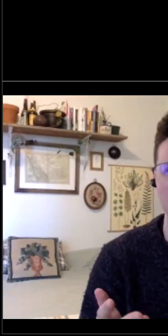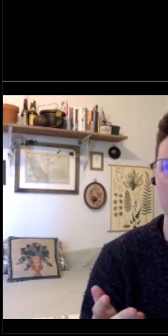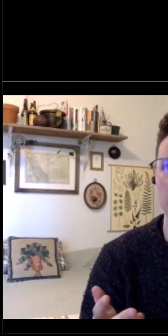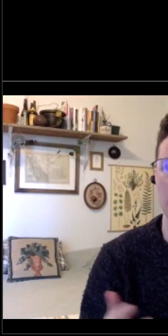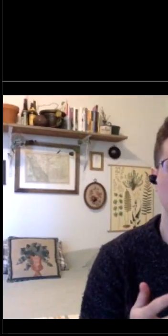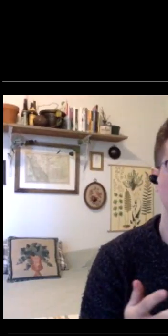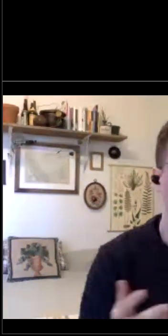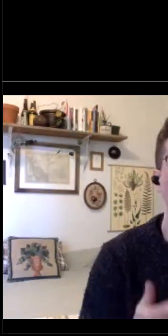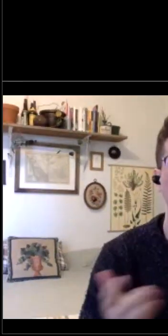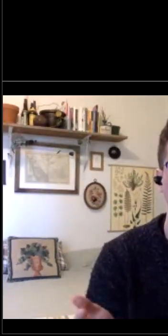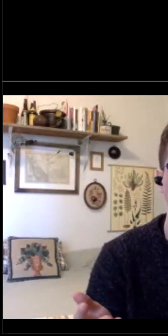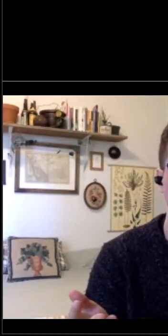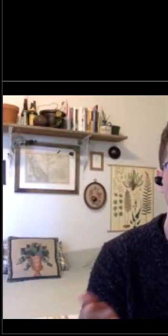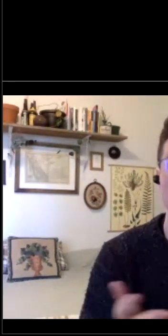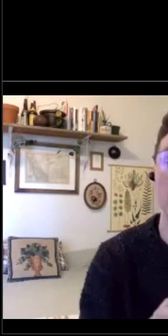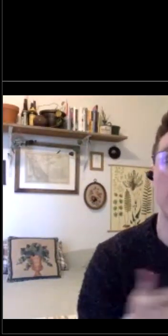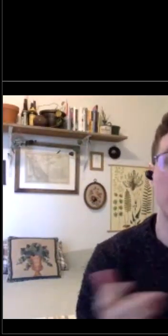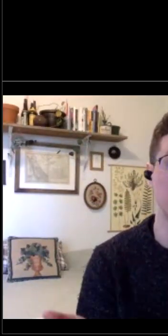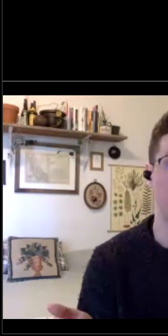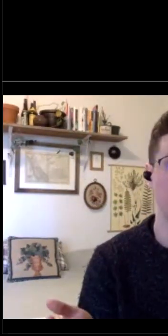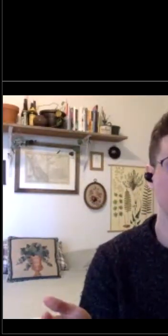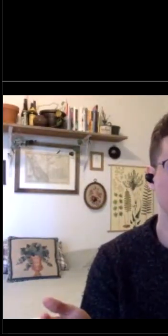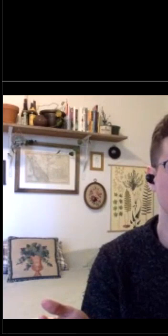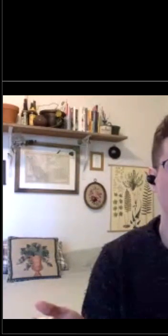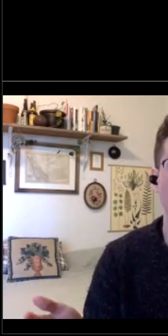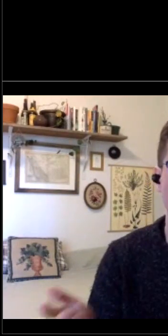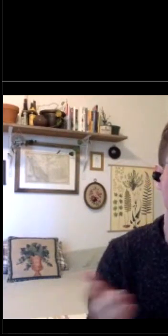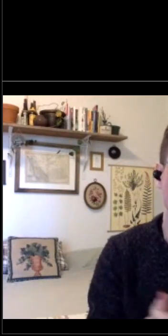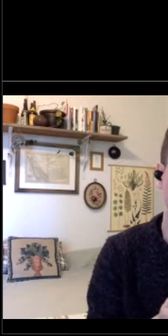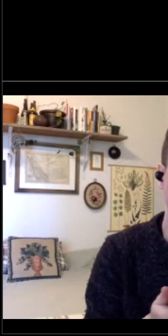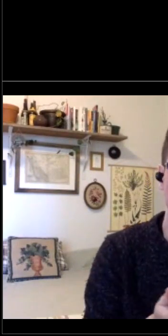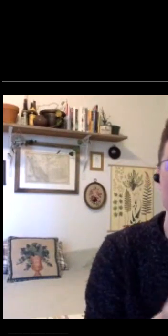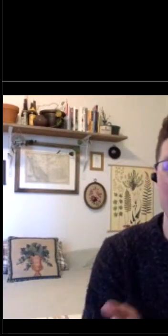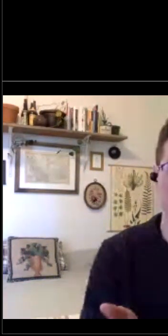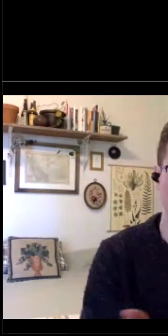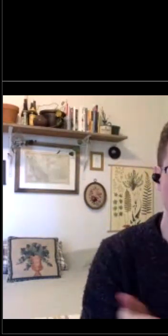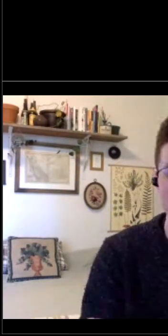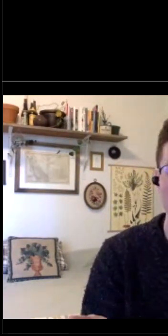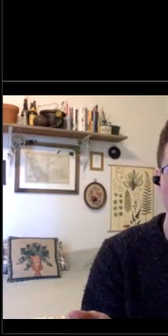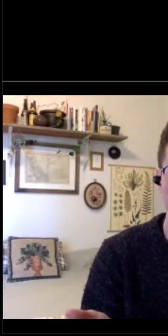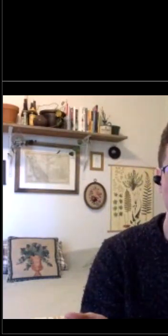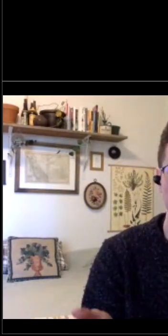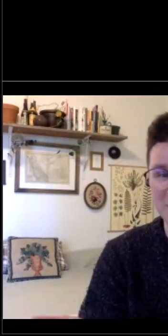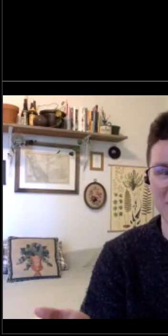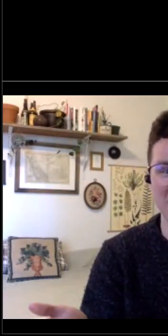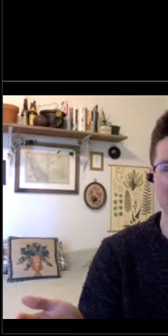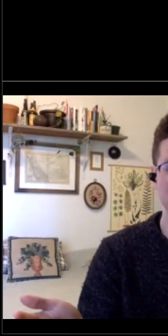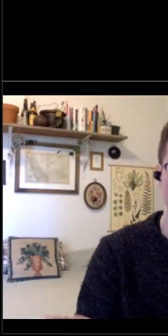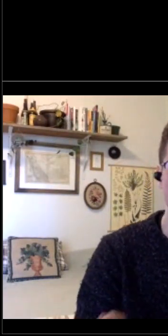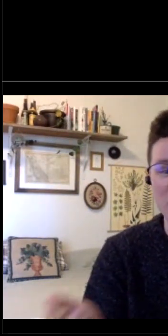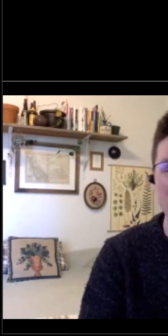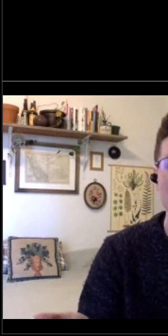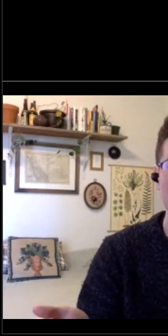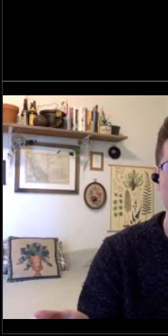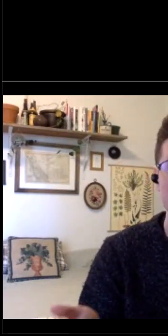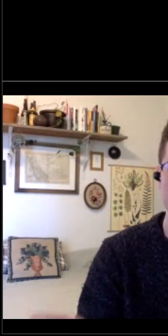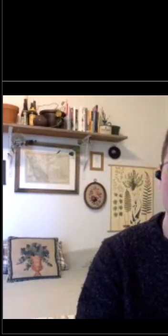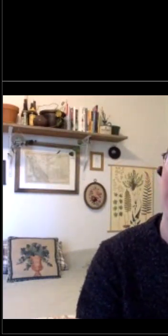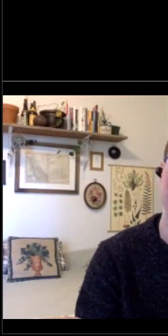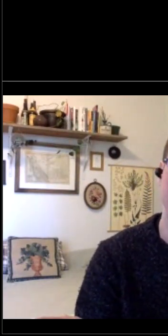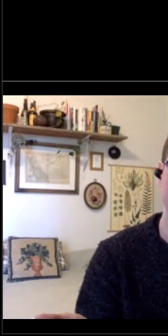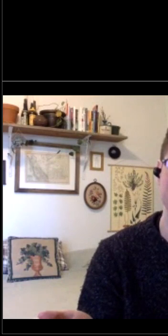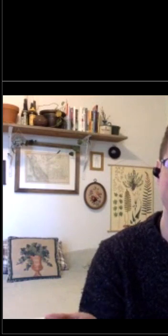you were talking about like drawing an analogy between pronouns and names. And just like we endeavor to remember what people's names are, try and remember